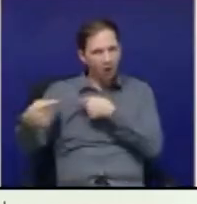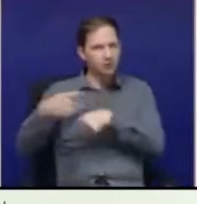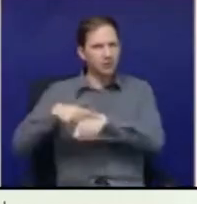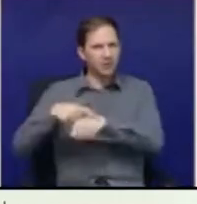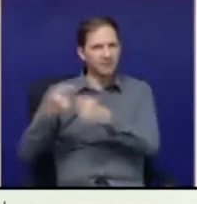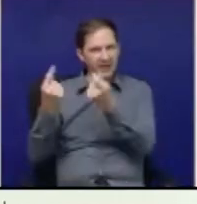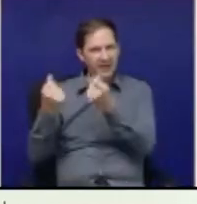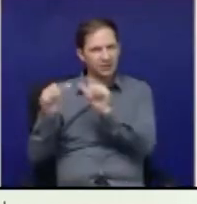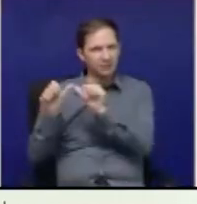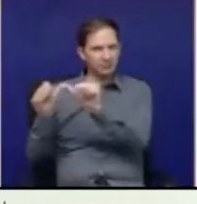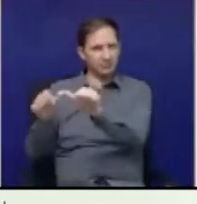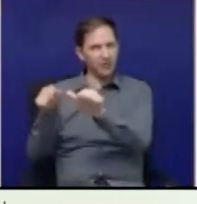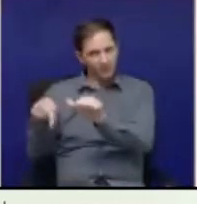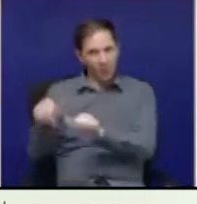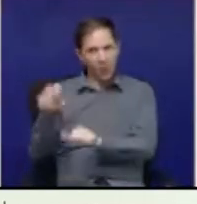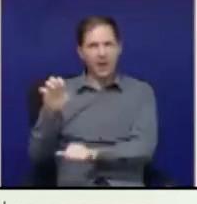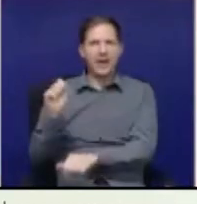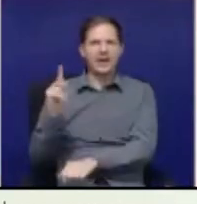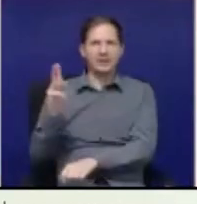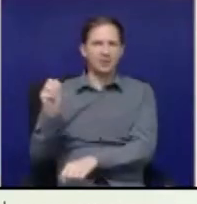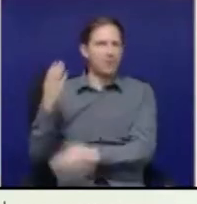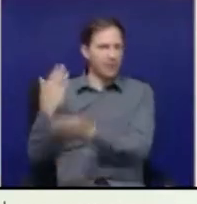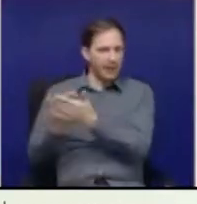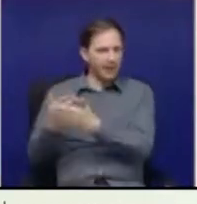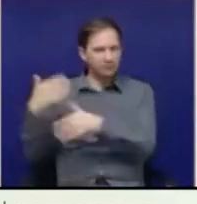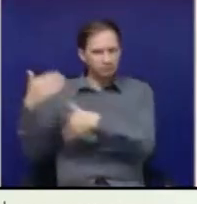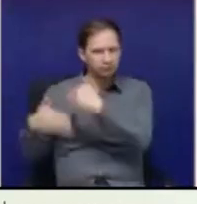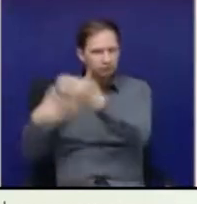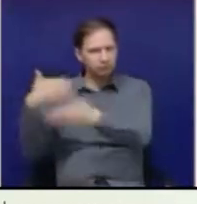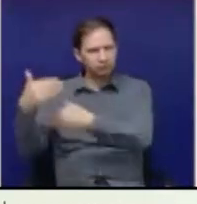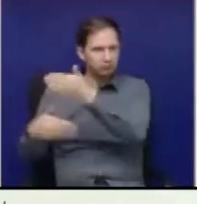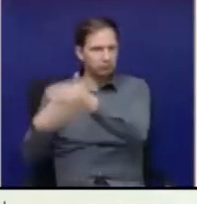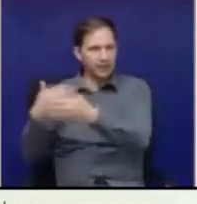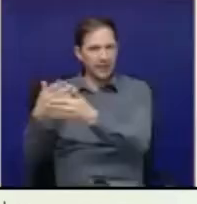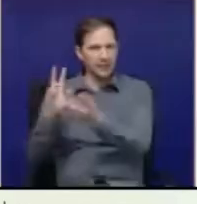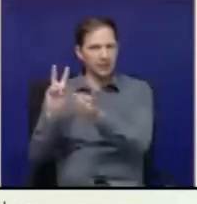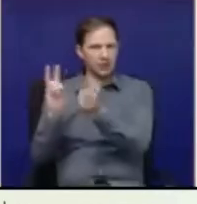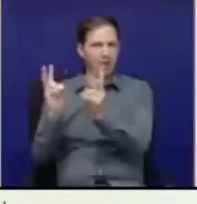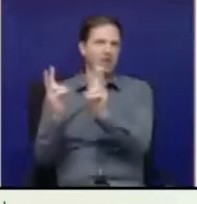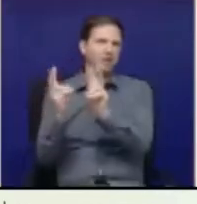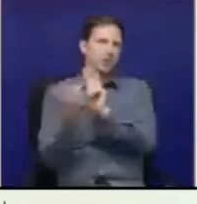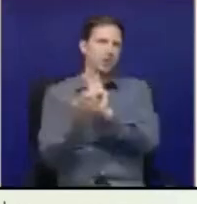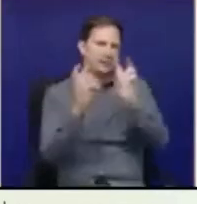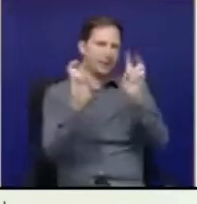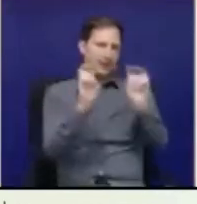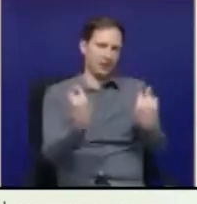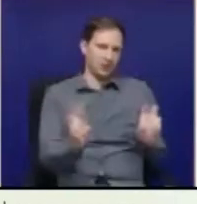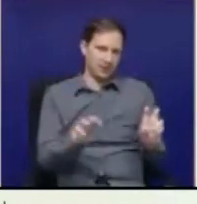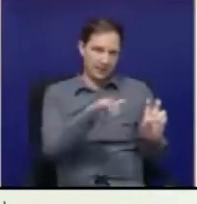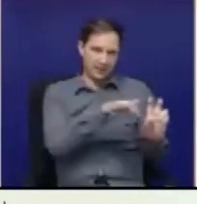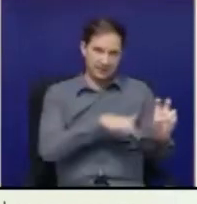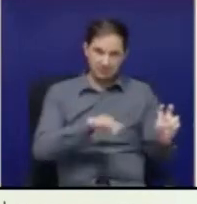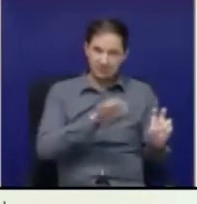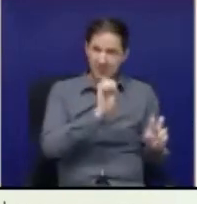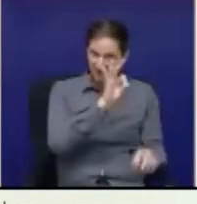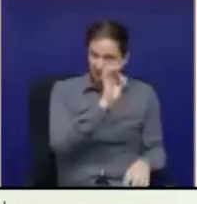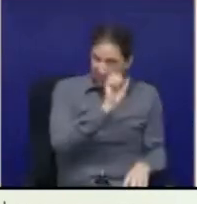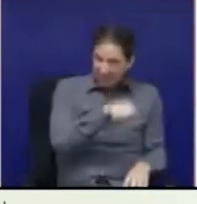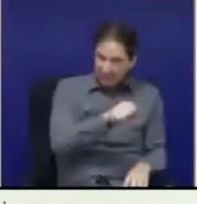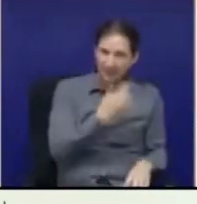Eskom in order to remain a viable player in the evolving energy landscape? If yes, please share some of